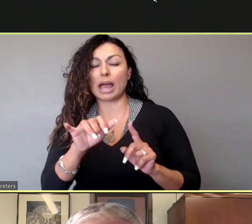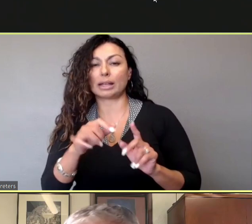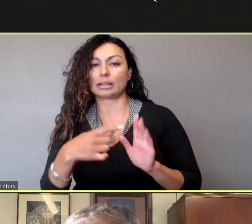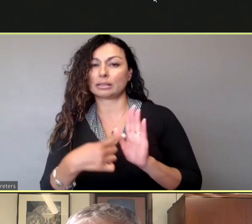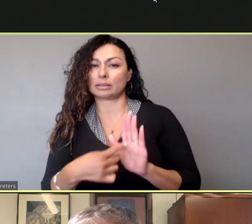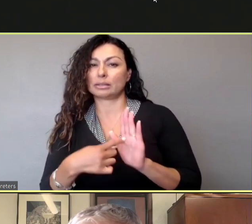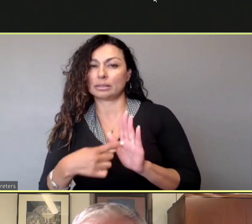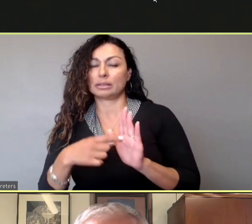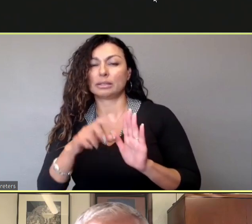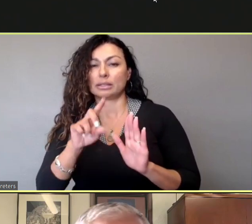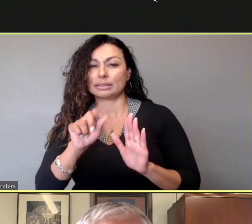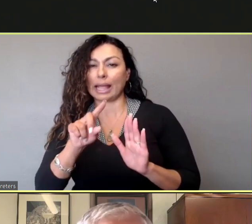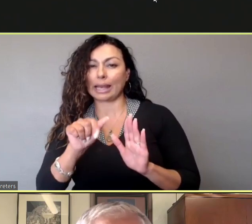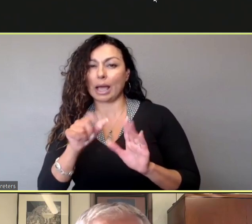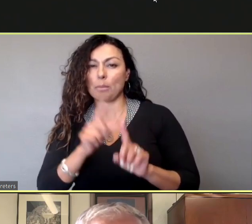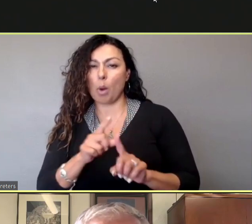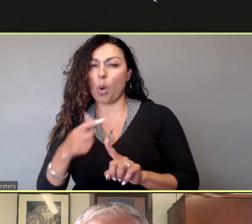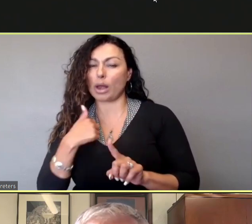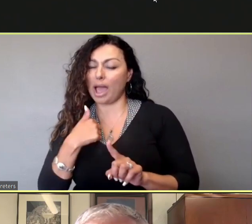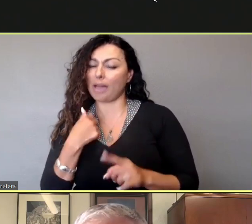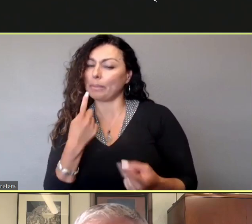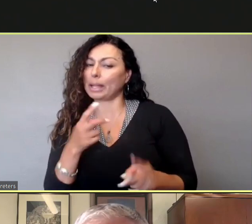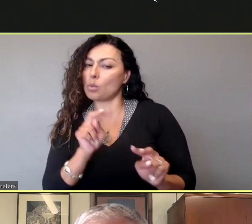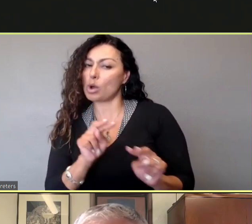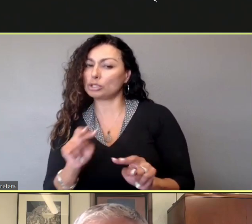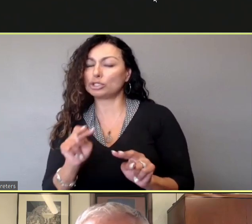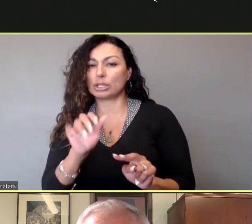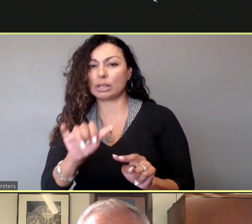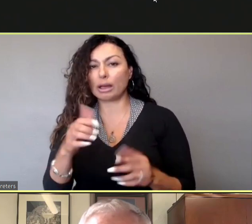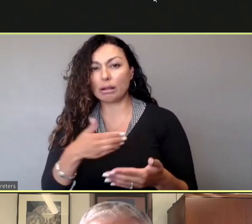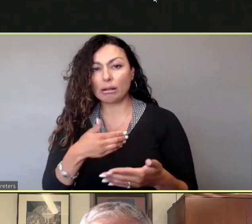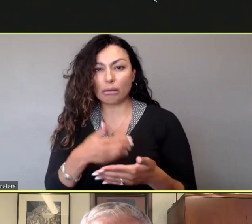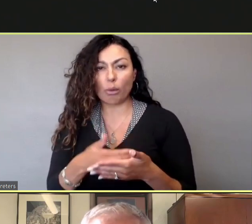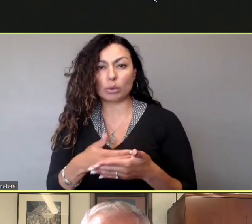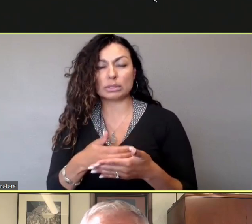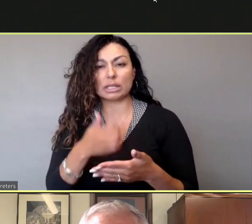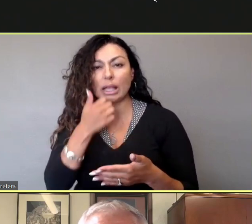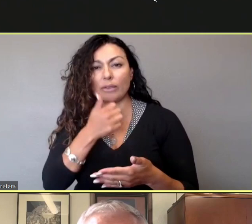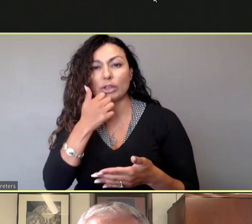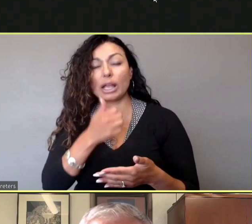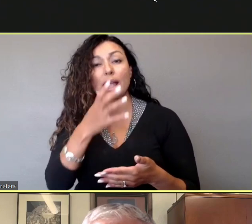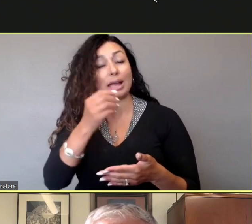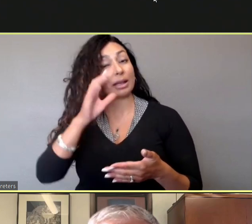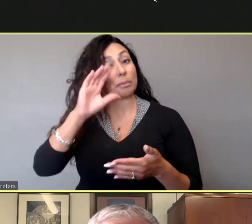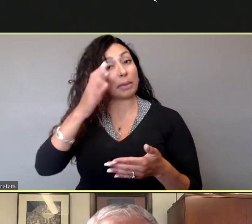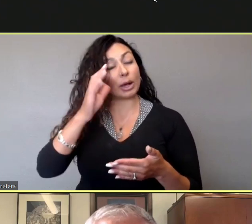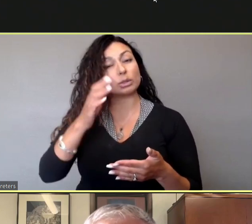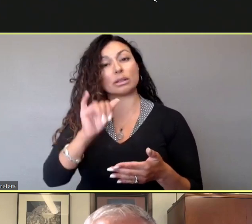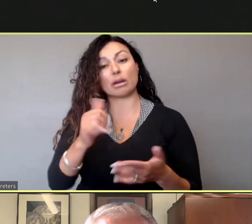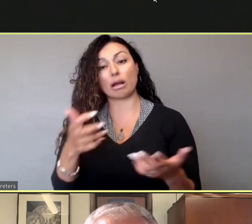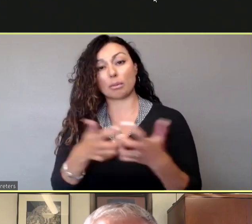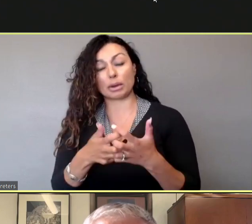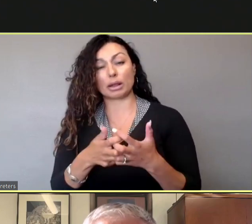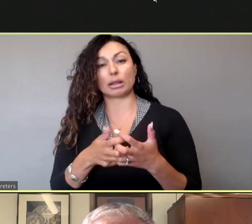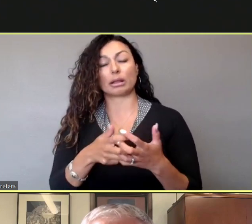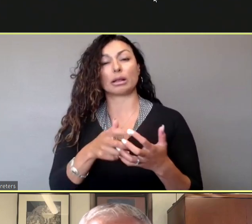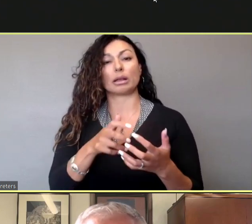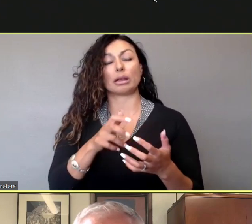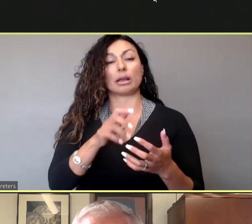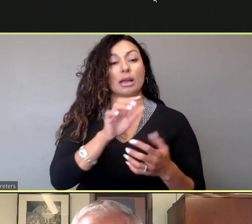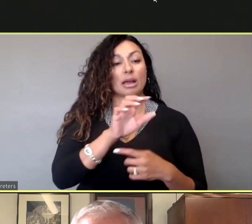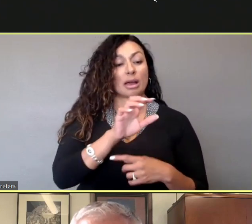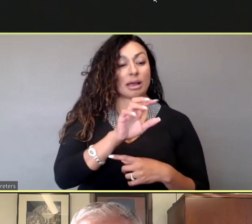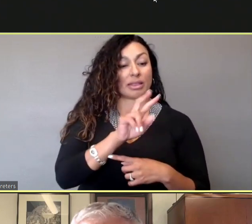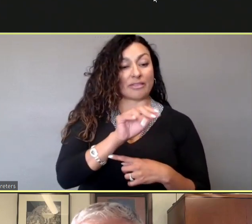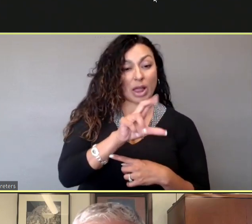watching this really closely every day, and it appears that the combination of the evolution of the virus